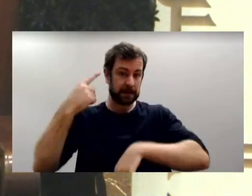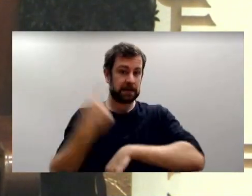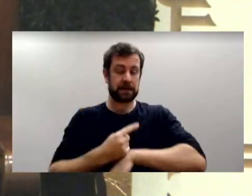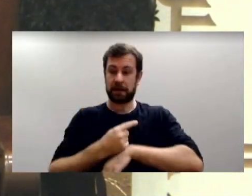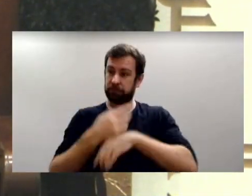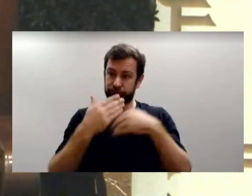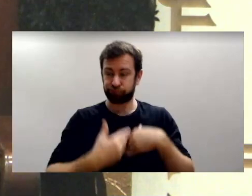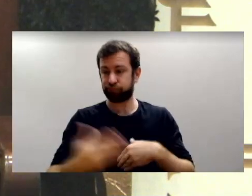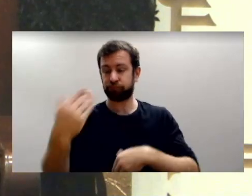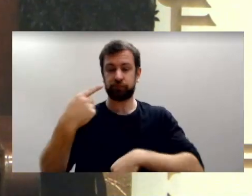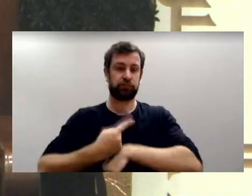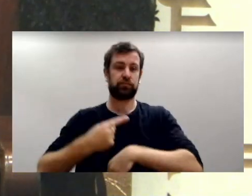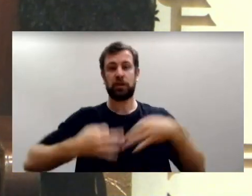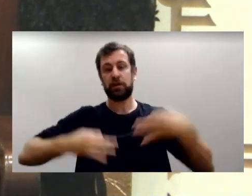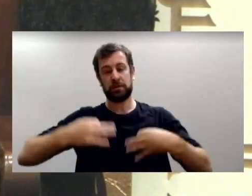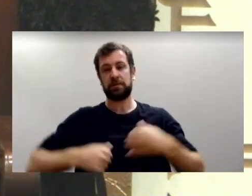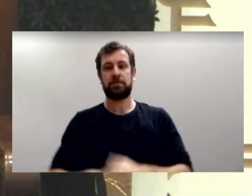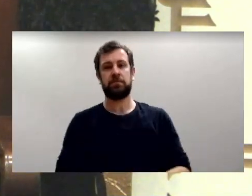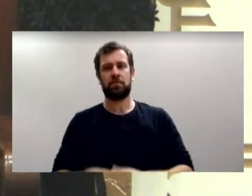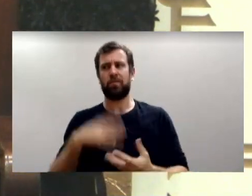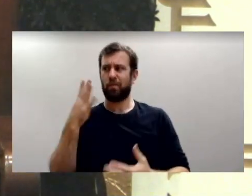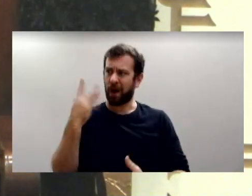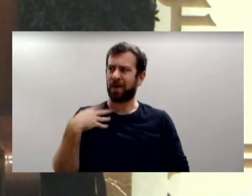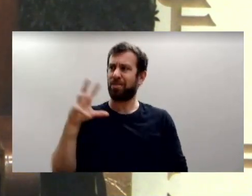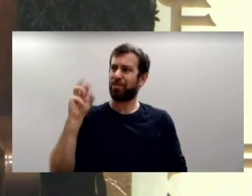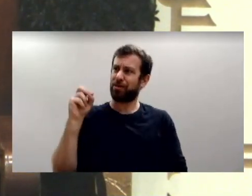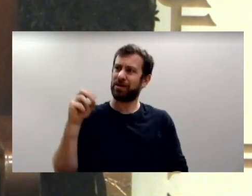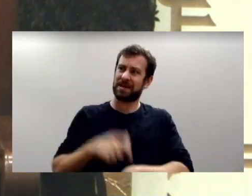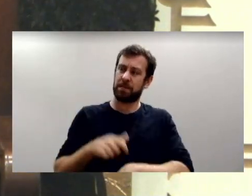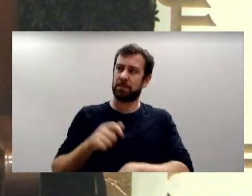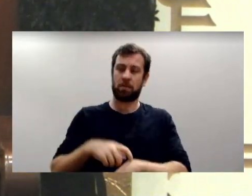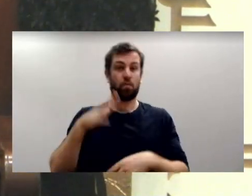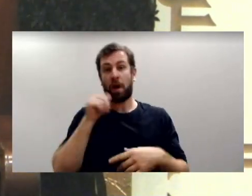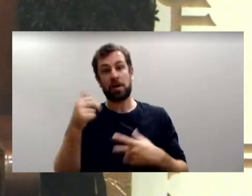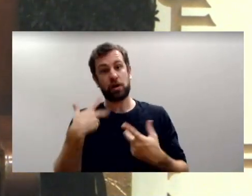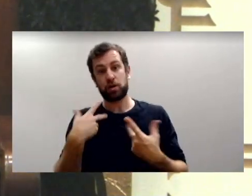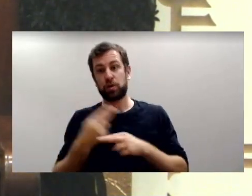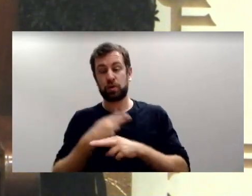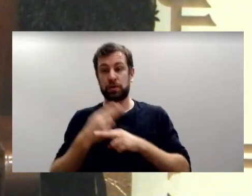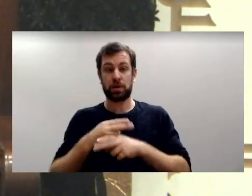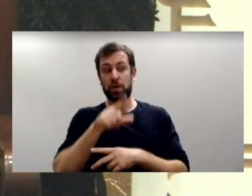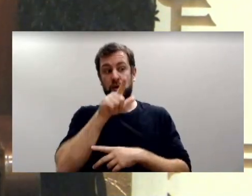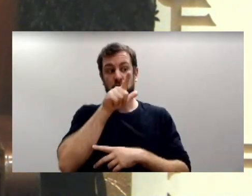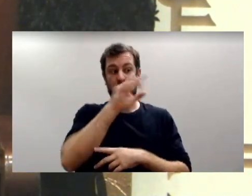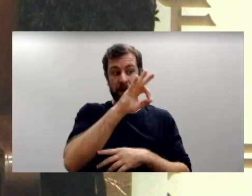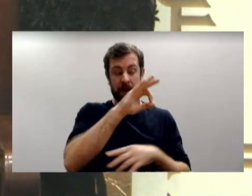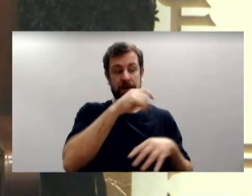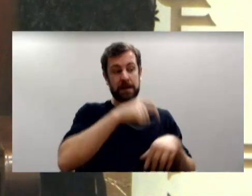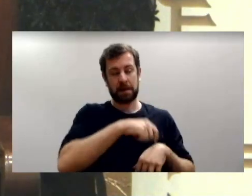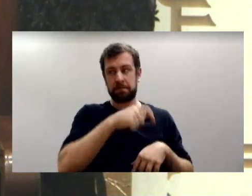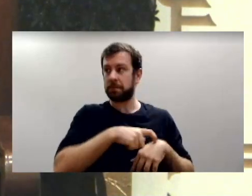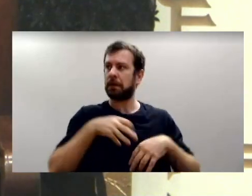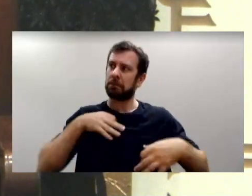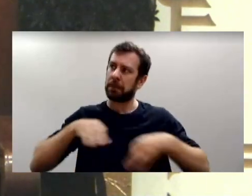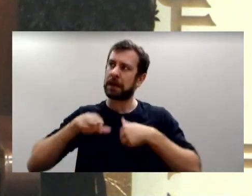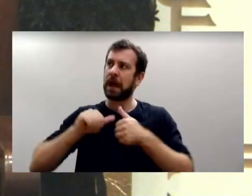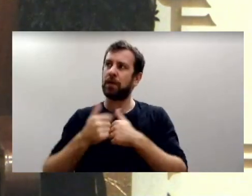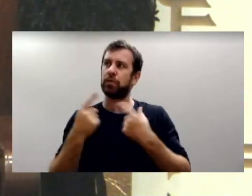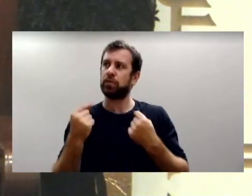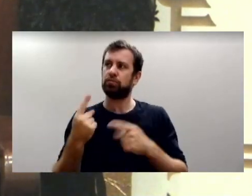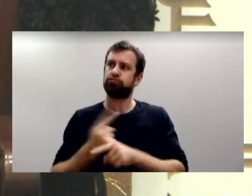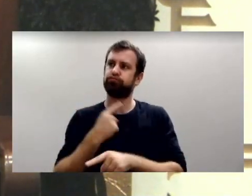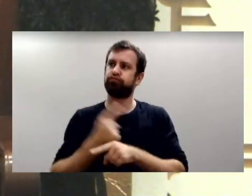Why repeat it 30 times? Why not use the 29 times to explain to us how to do the